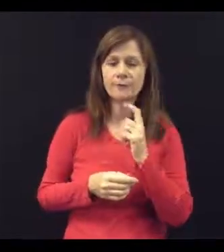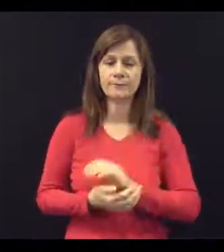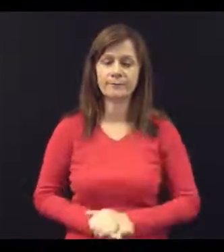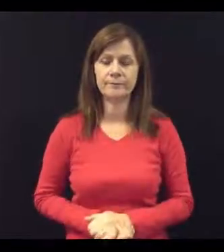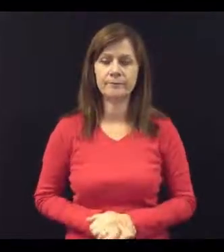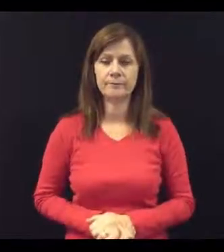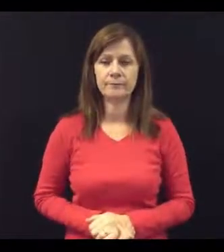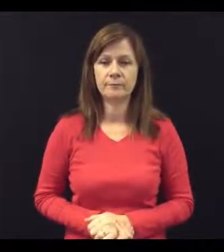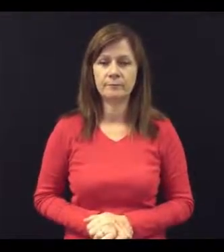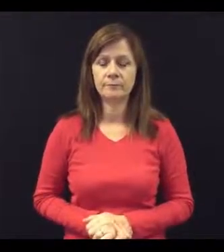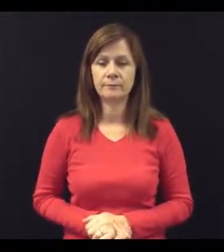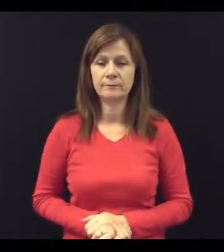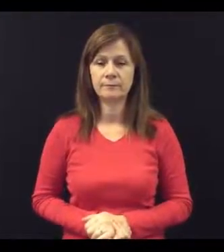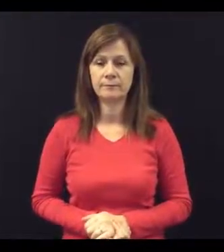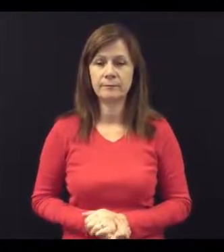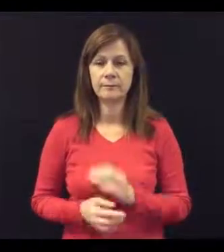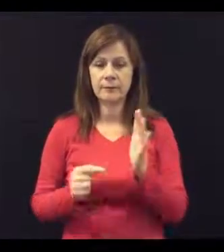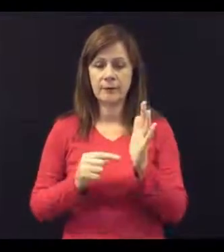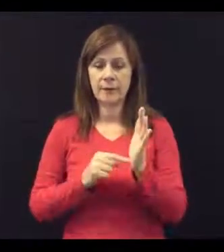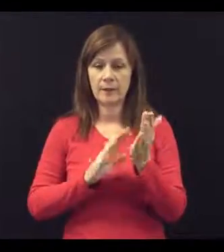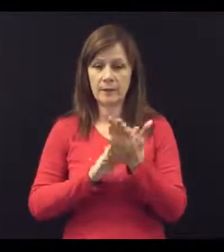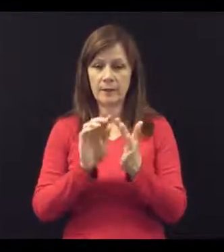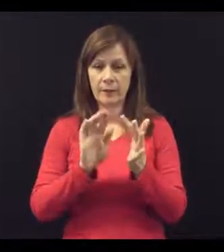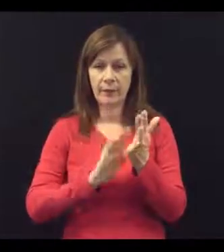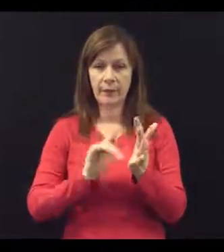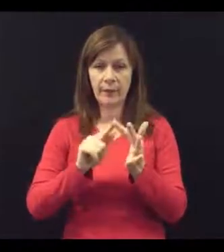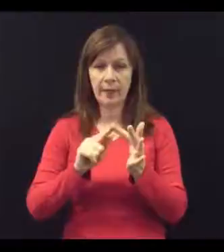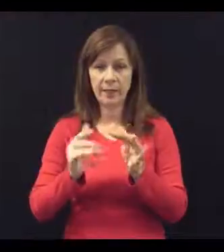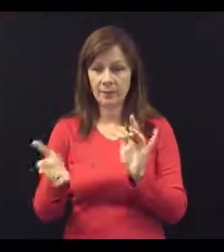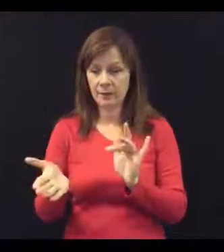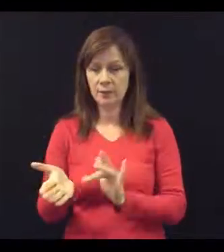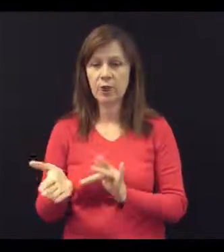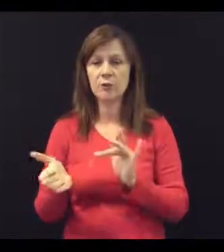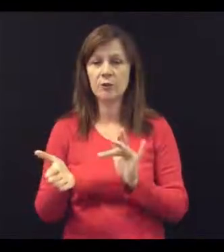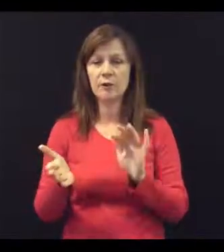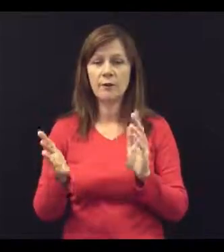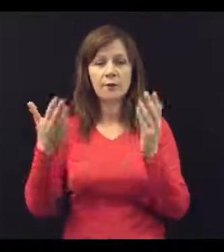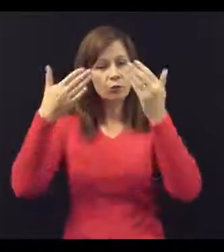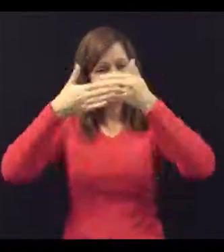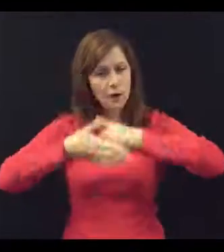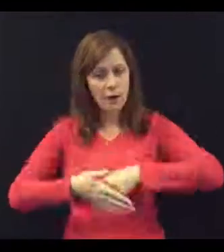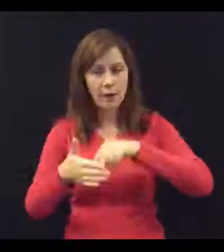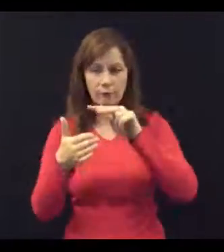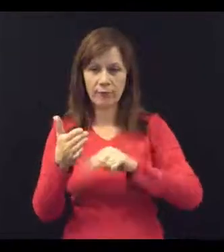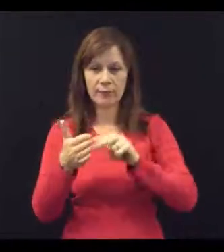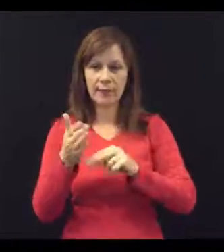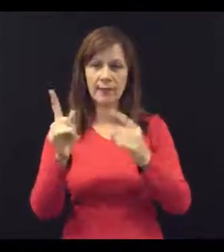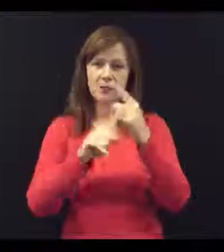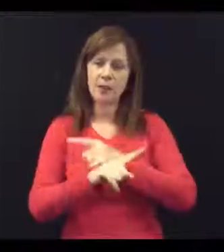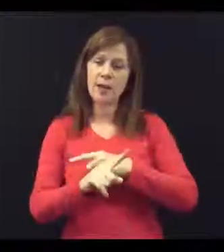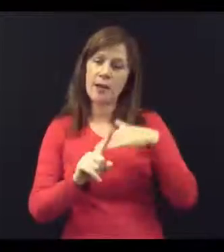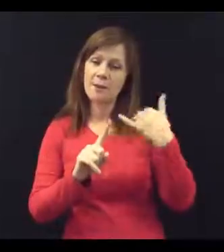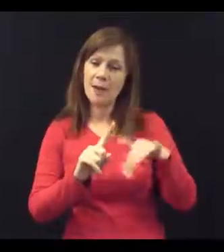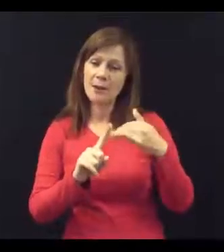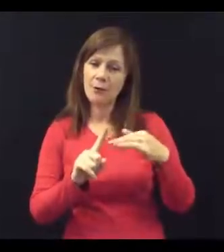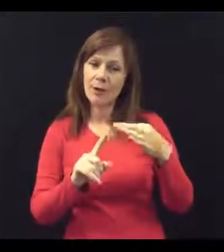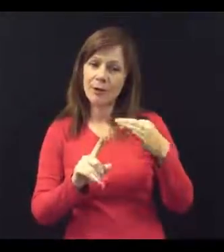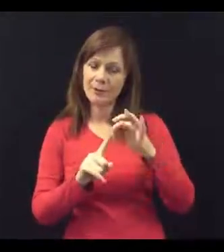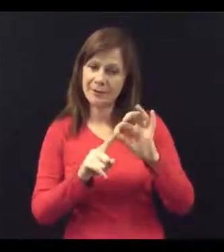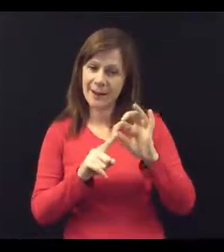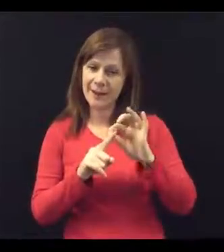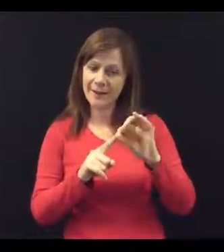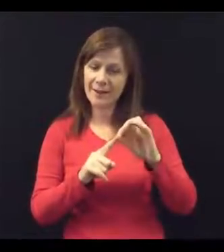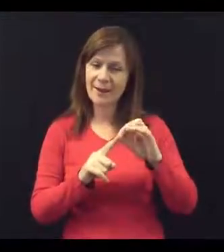that's comfortable for you to read with. Tapping the Themes button at the bottom shows a nighttime reading option, which is quite handy. The